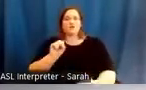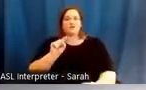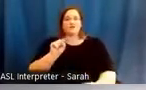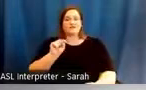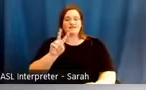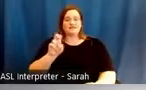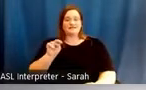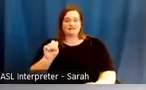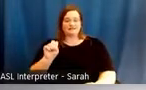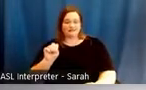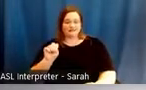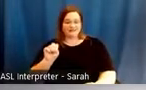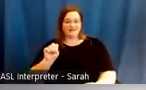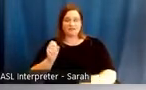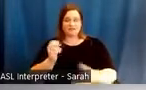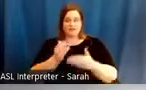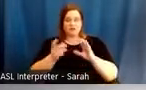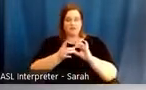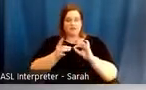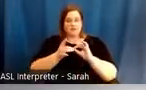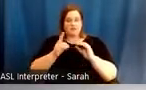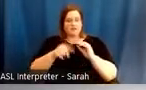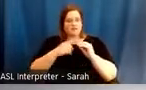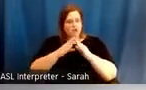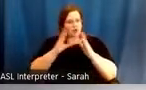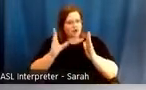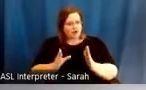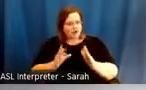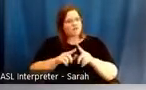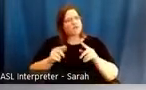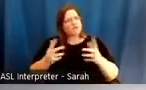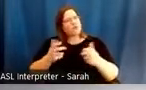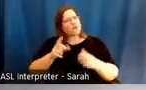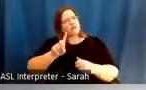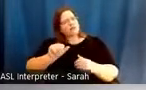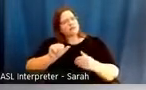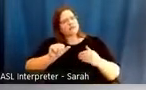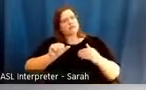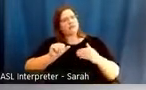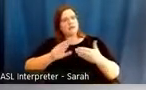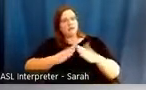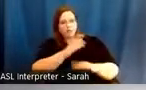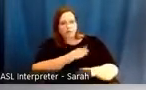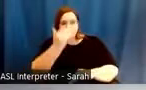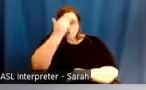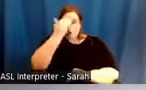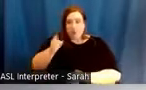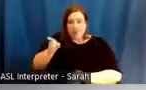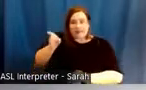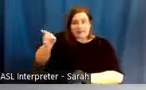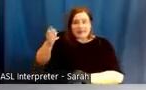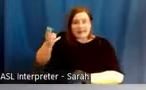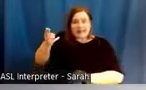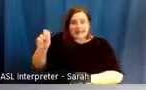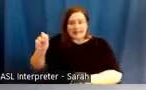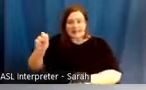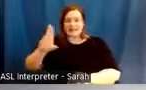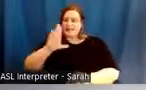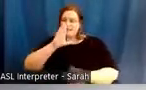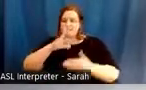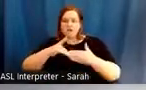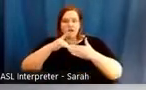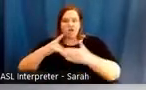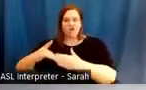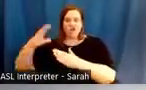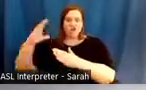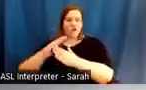here was speaking about housing, but I want the disability community to know he has been the champion